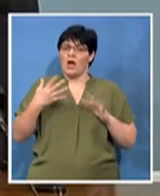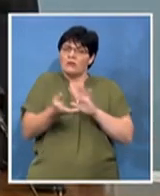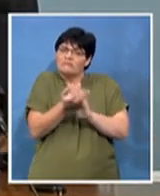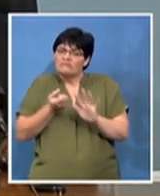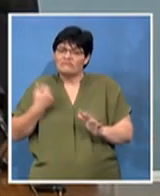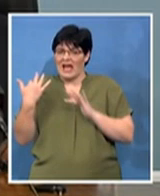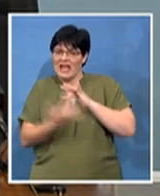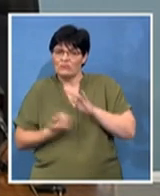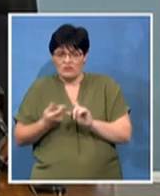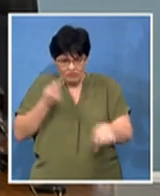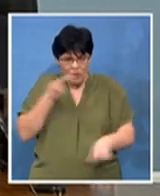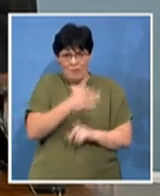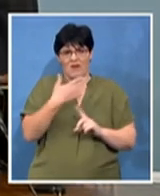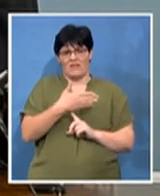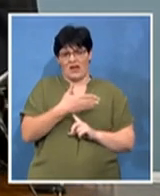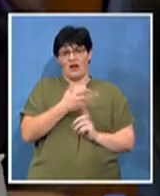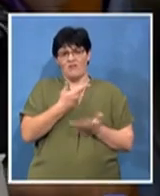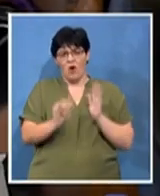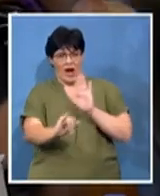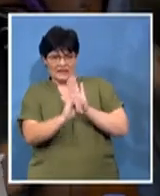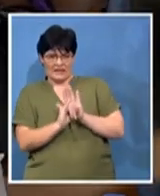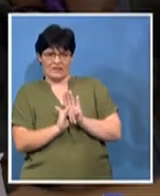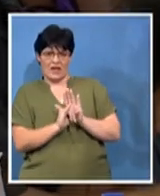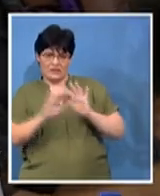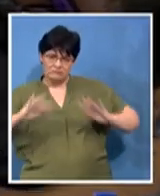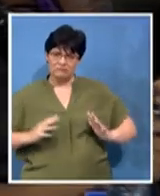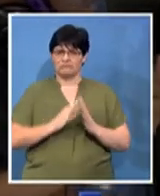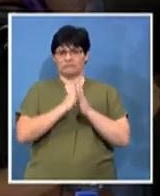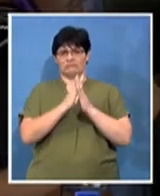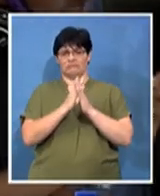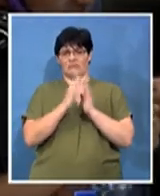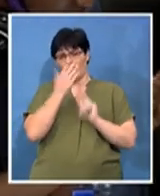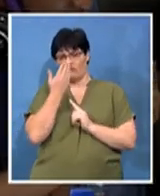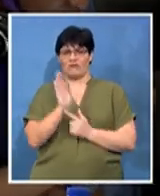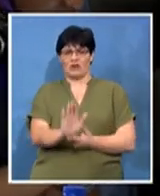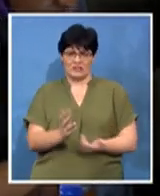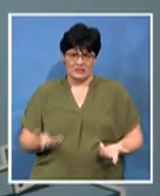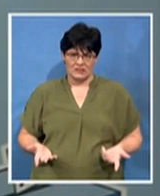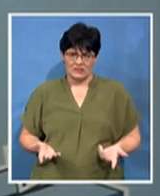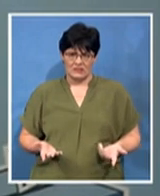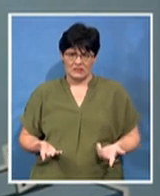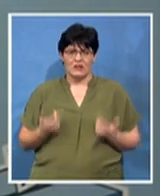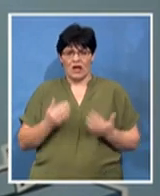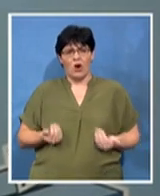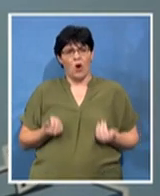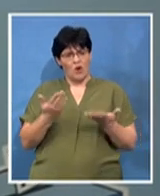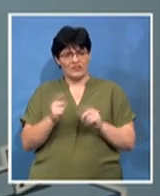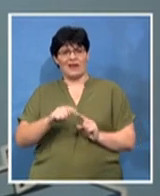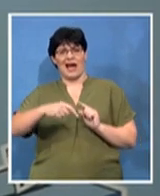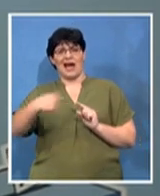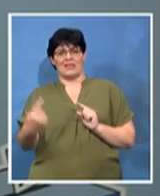identifying and presenting a united front in terms of offering an alternative for South African, the South African